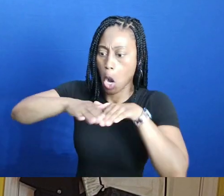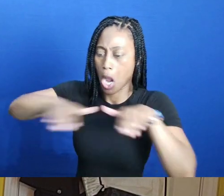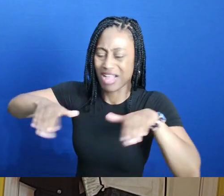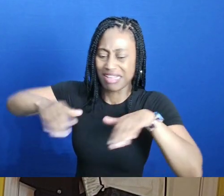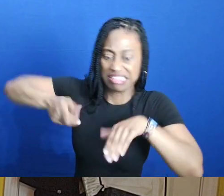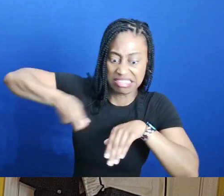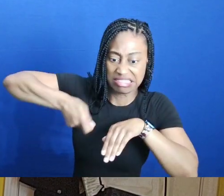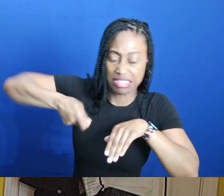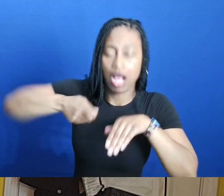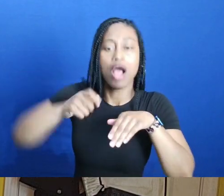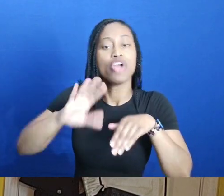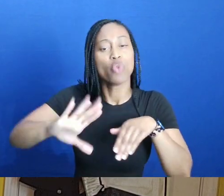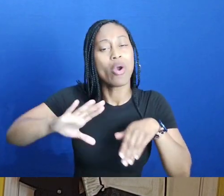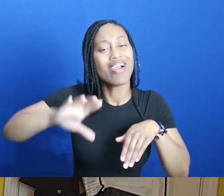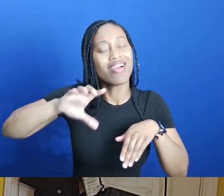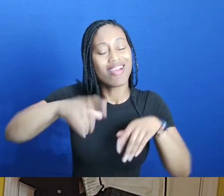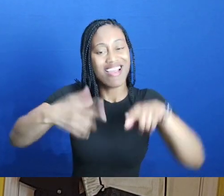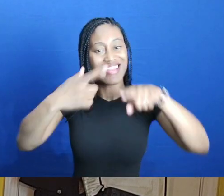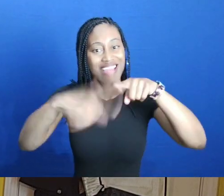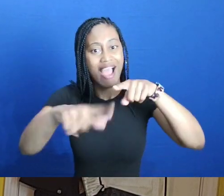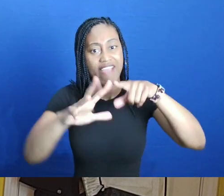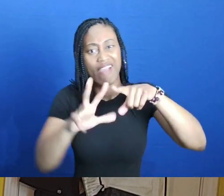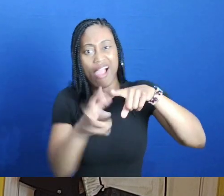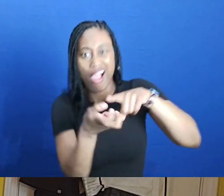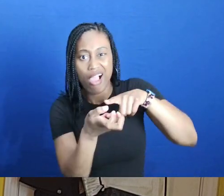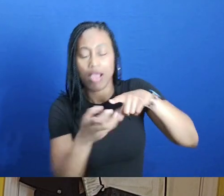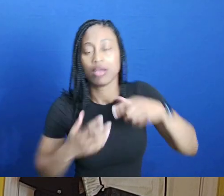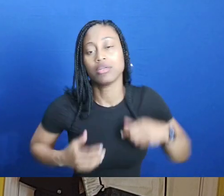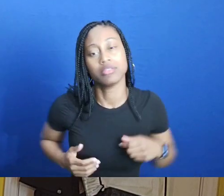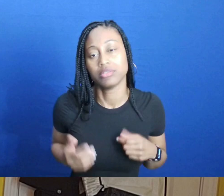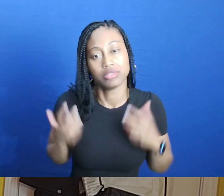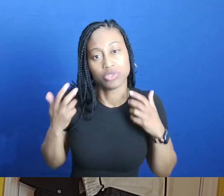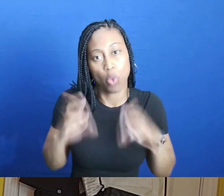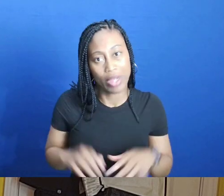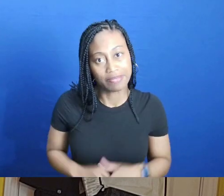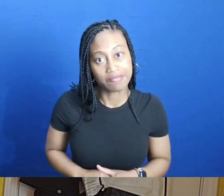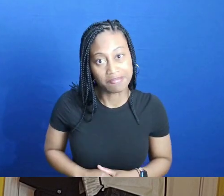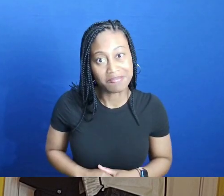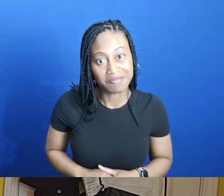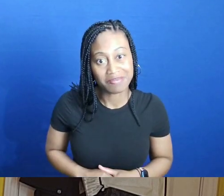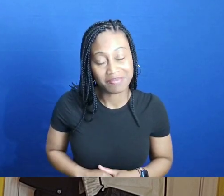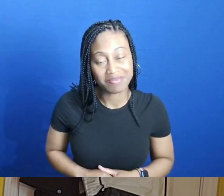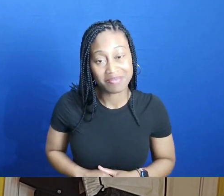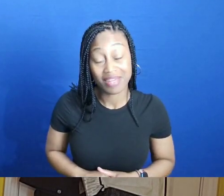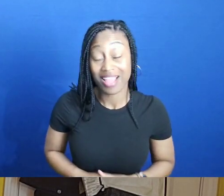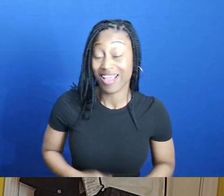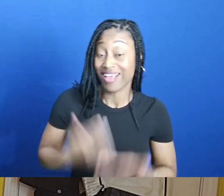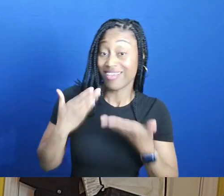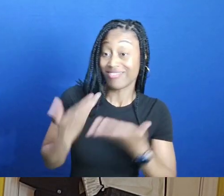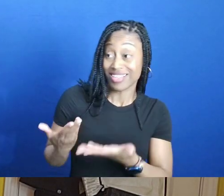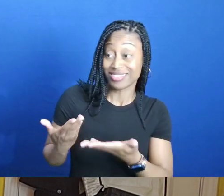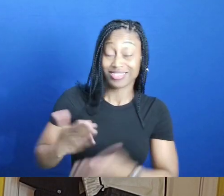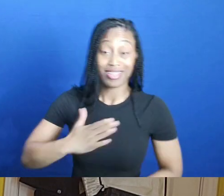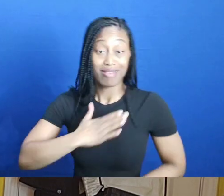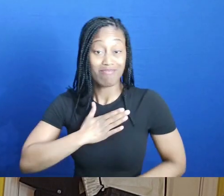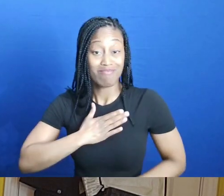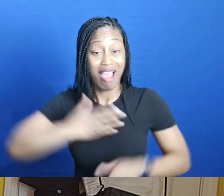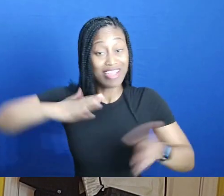it? Like marble that will dull your knives. This is a this is